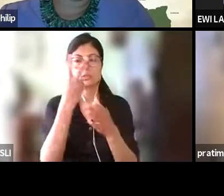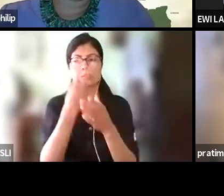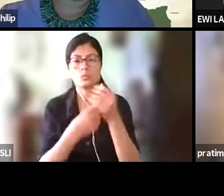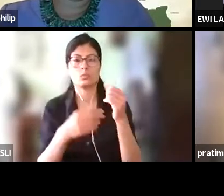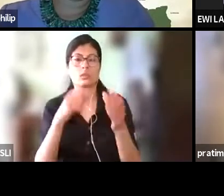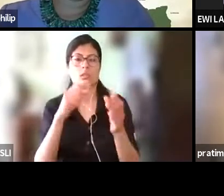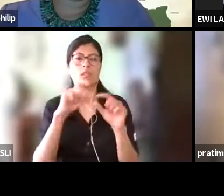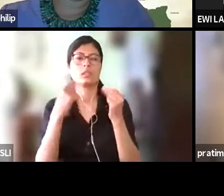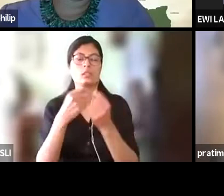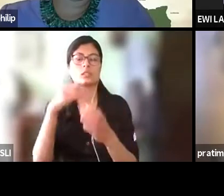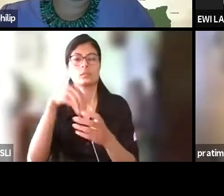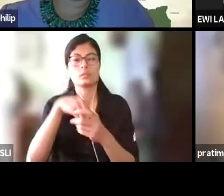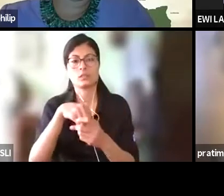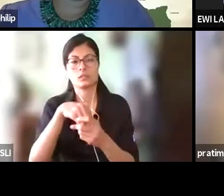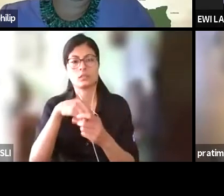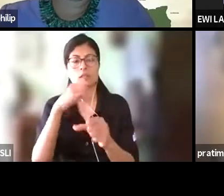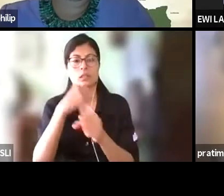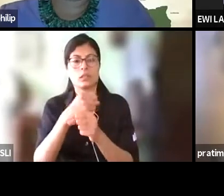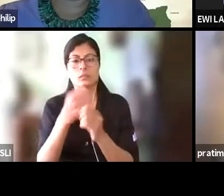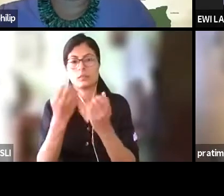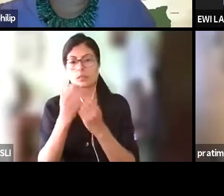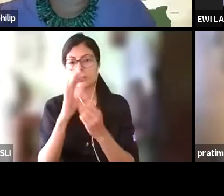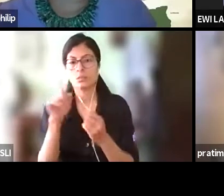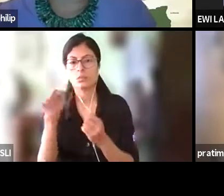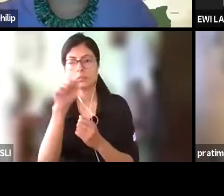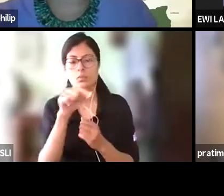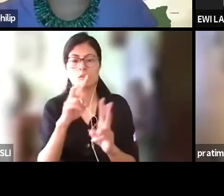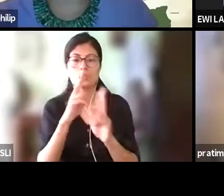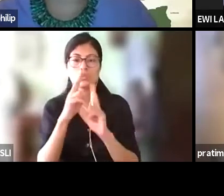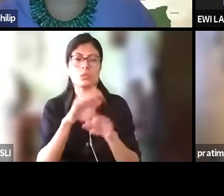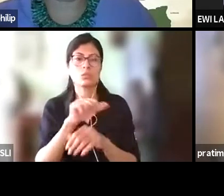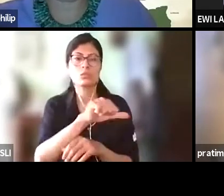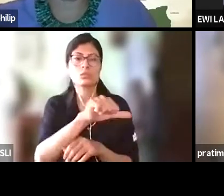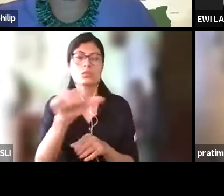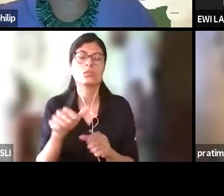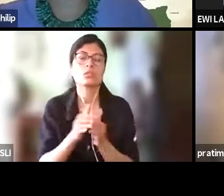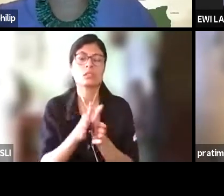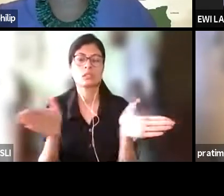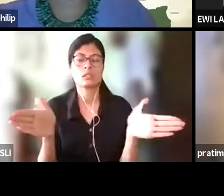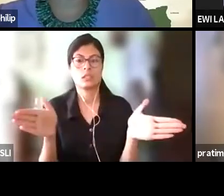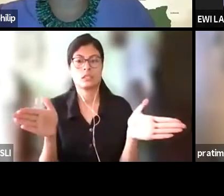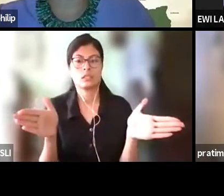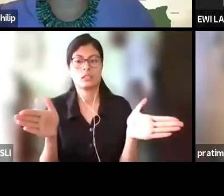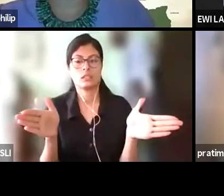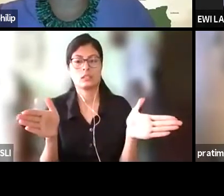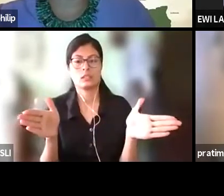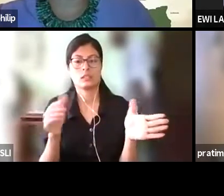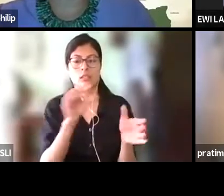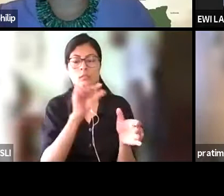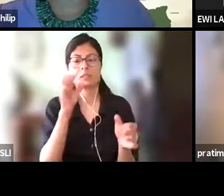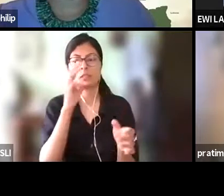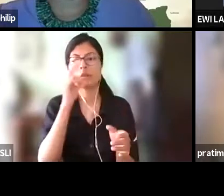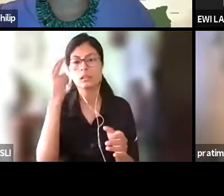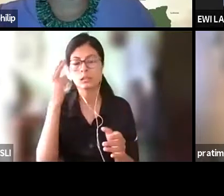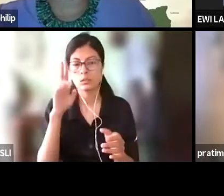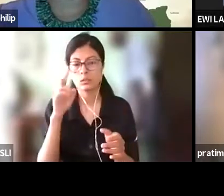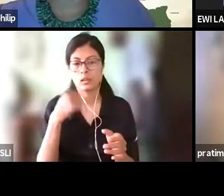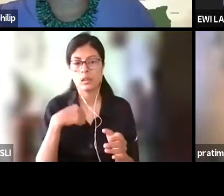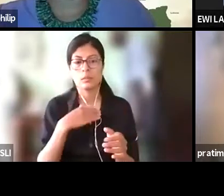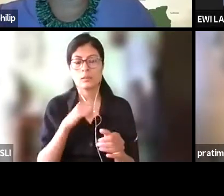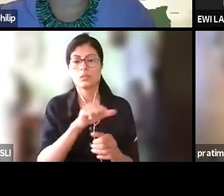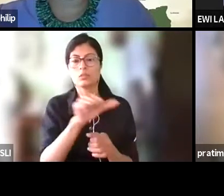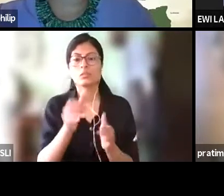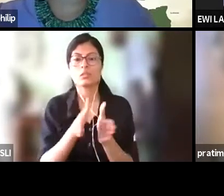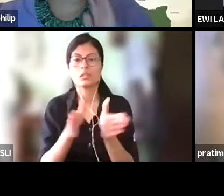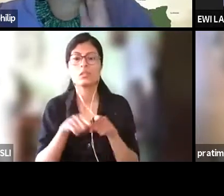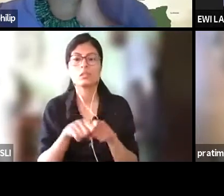was as indigenous people. So we are working one indigenous group in Dalbania area. So it is